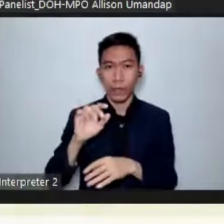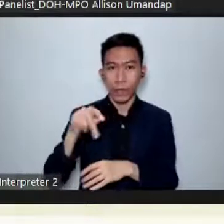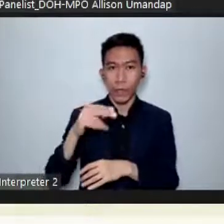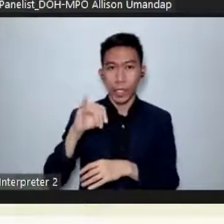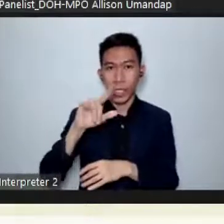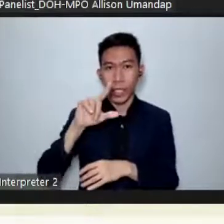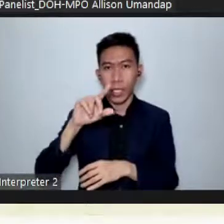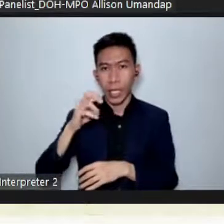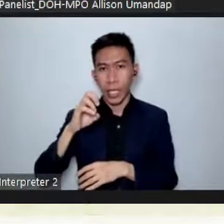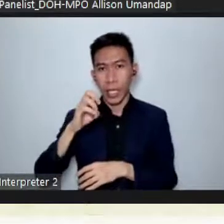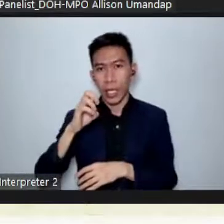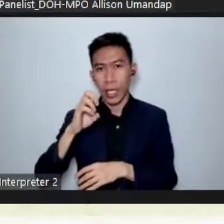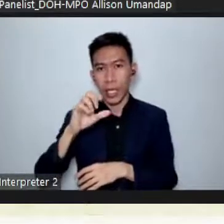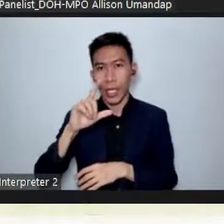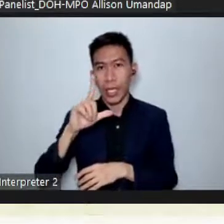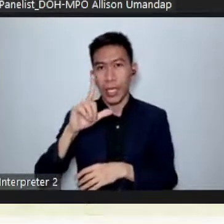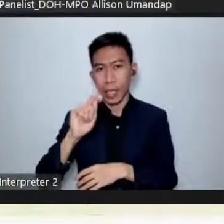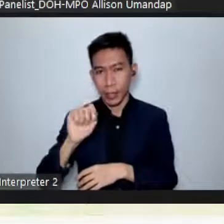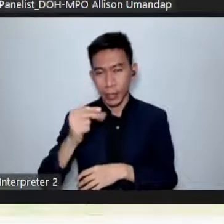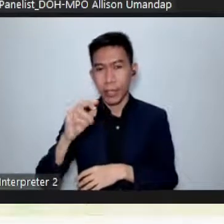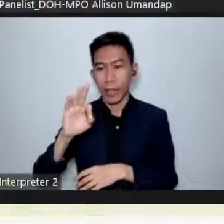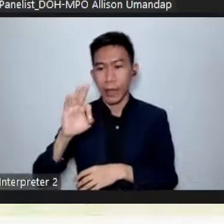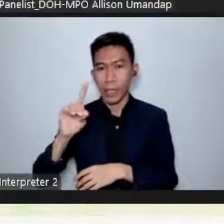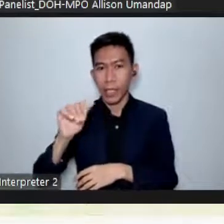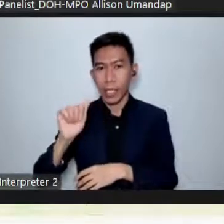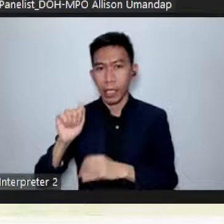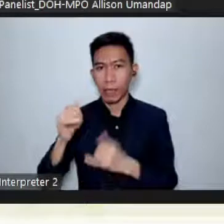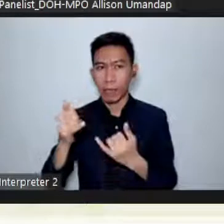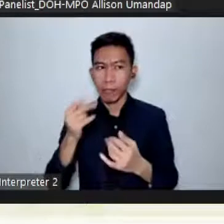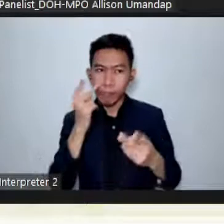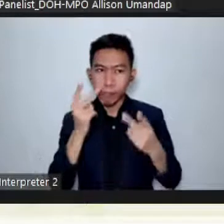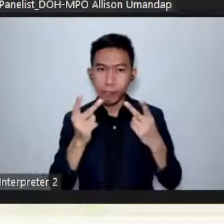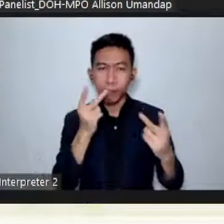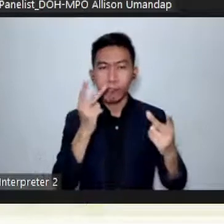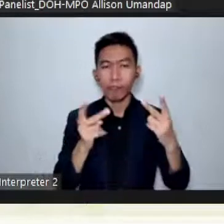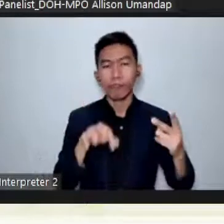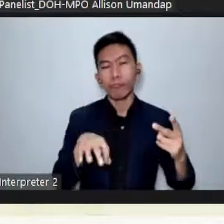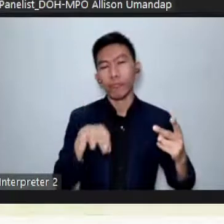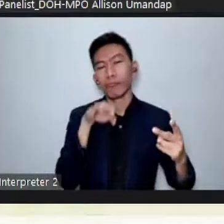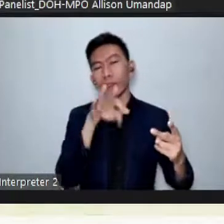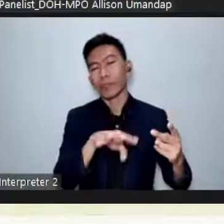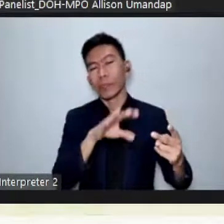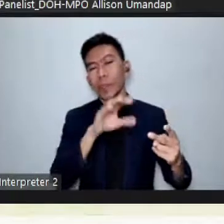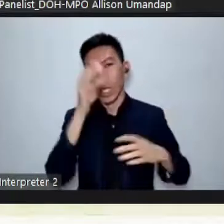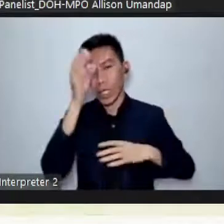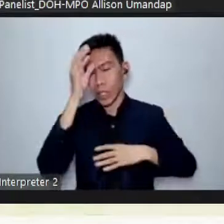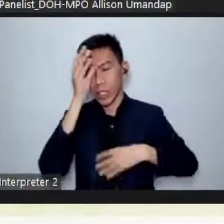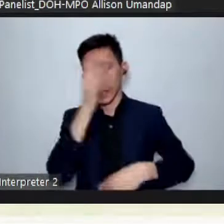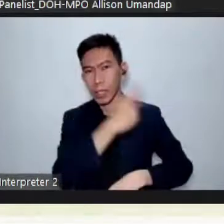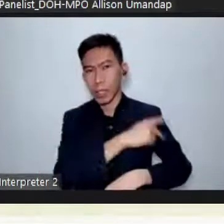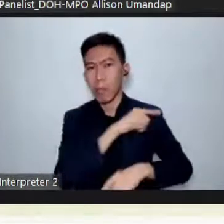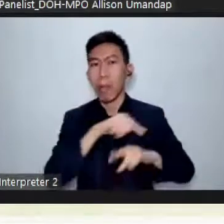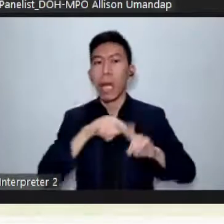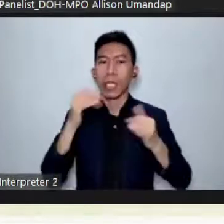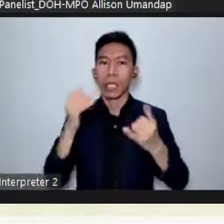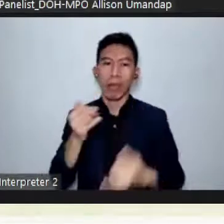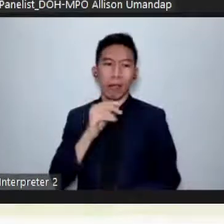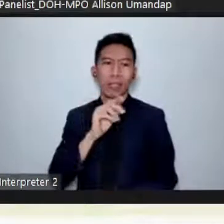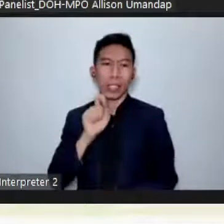in place something for the cancer patients and now must also scale up according to the